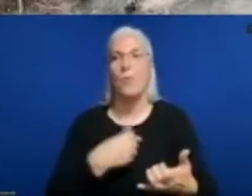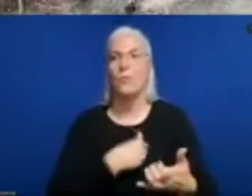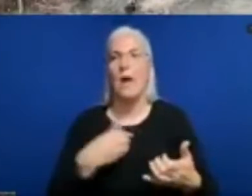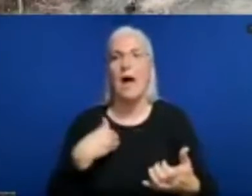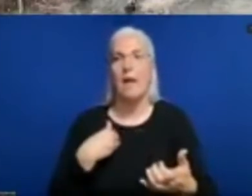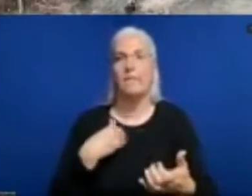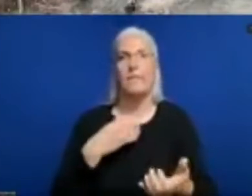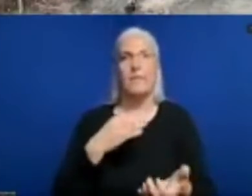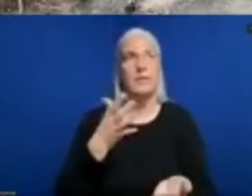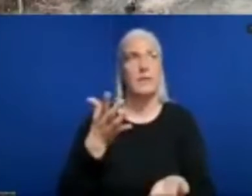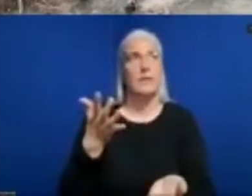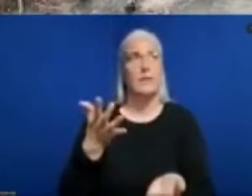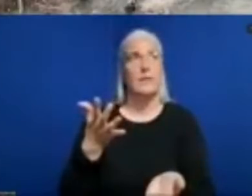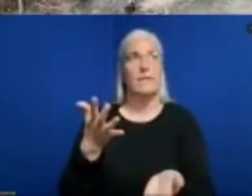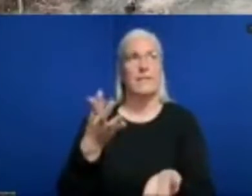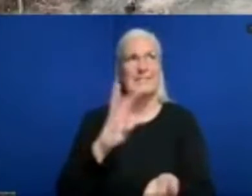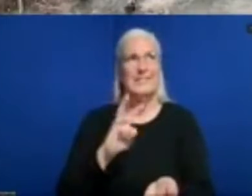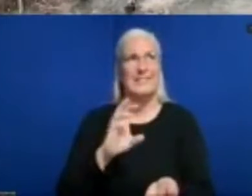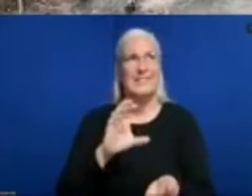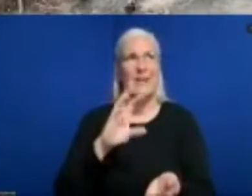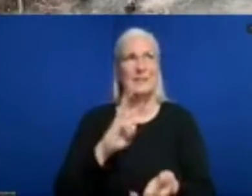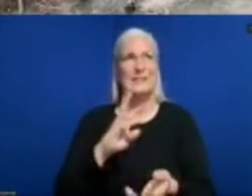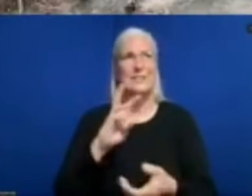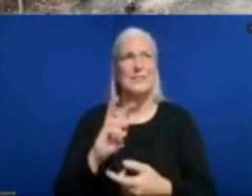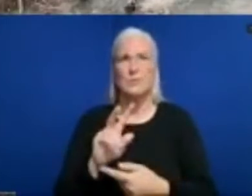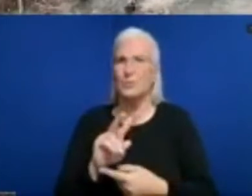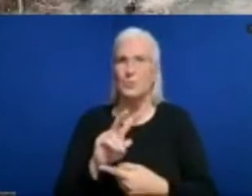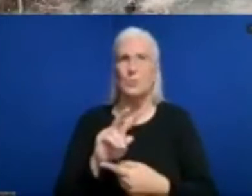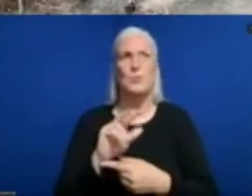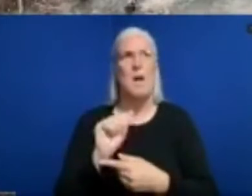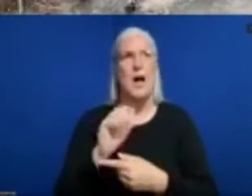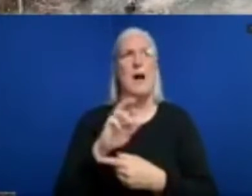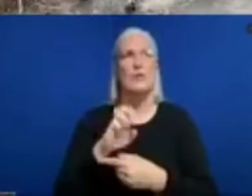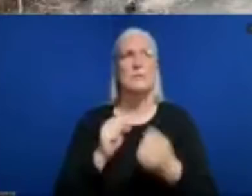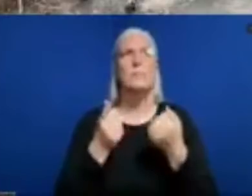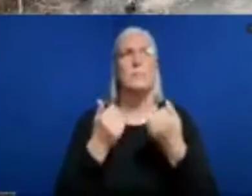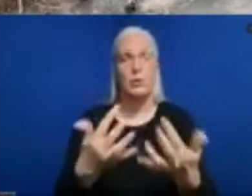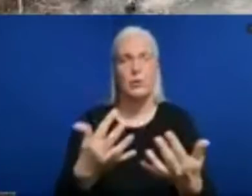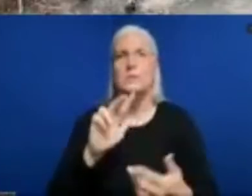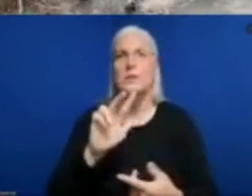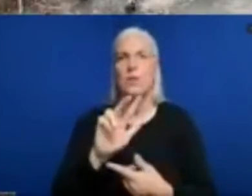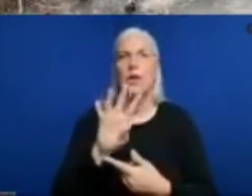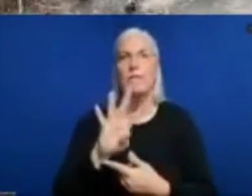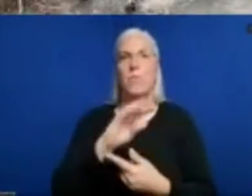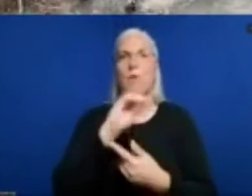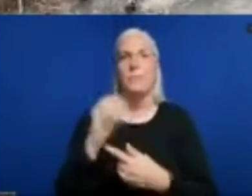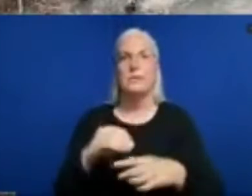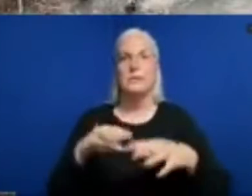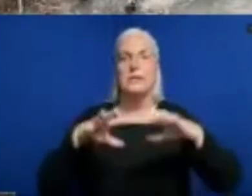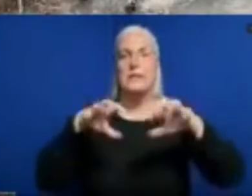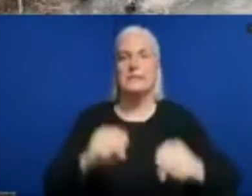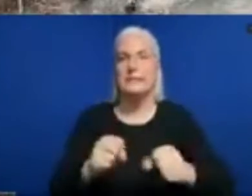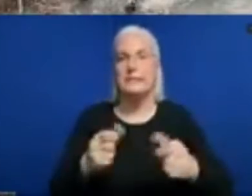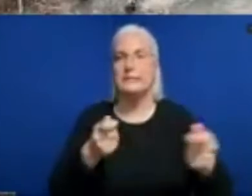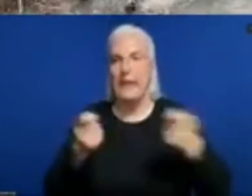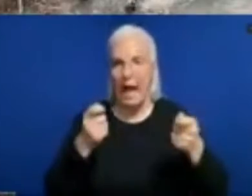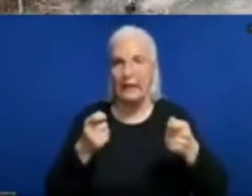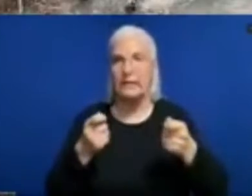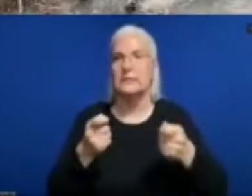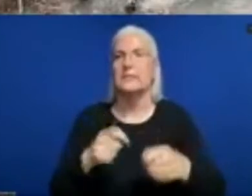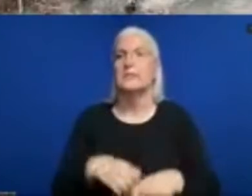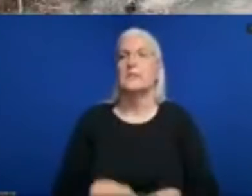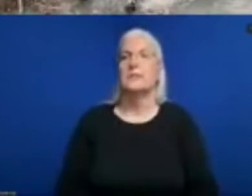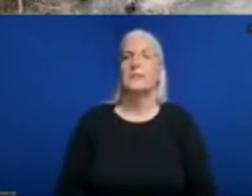662,647 acres and are 34% contained. This is day 35 of the firefight. The fire remains the